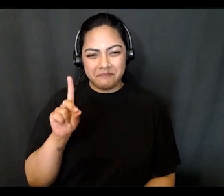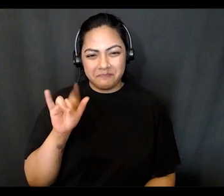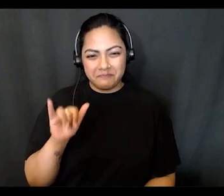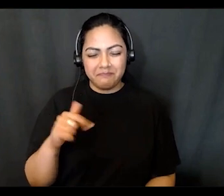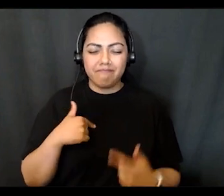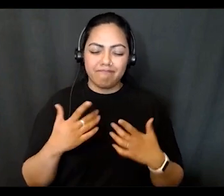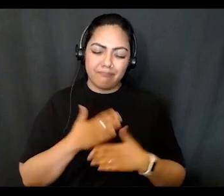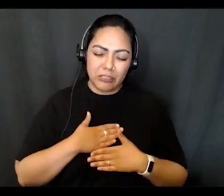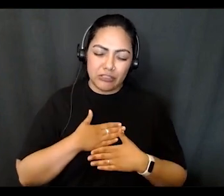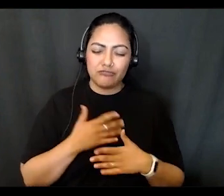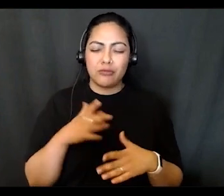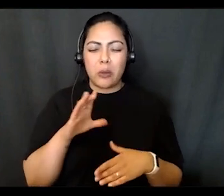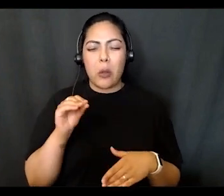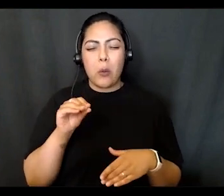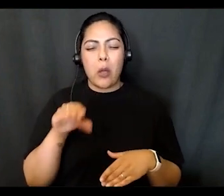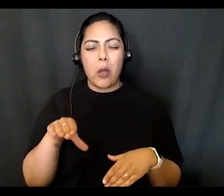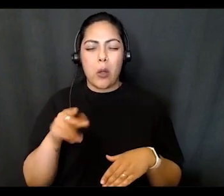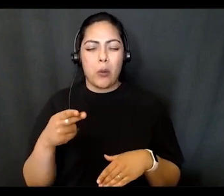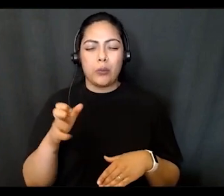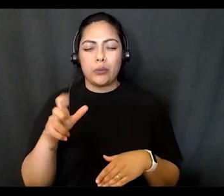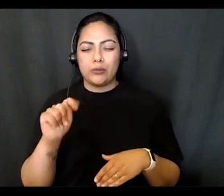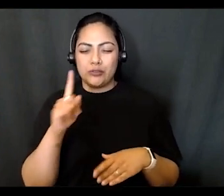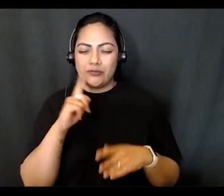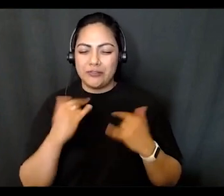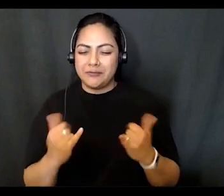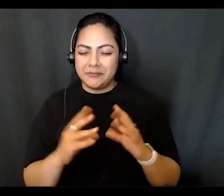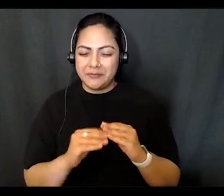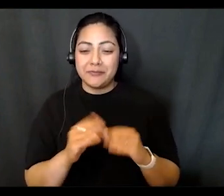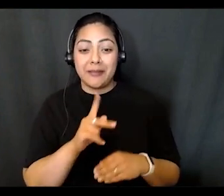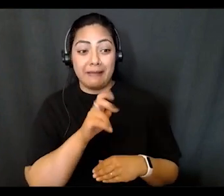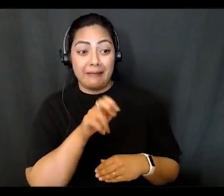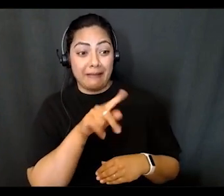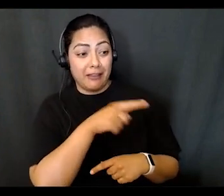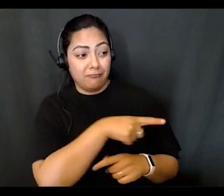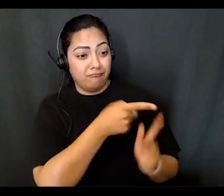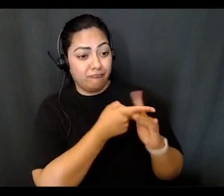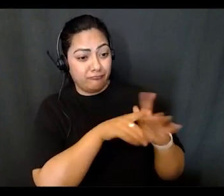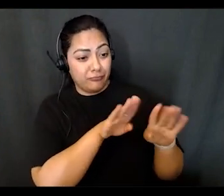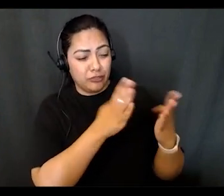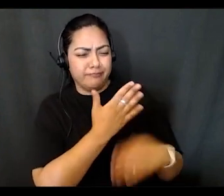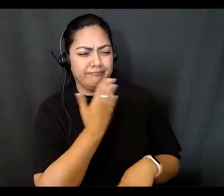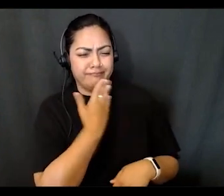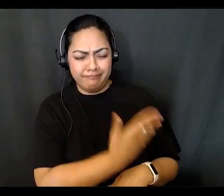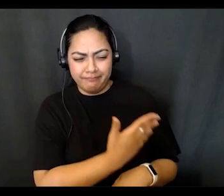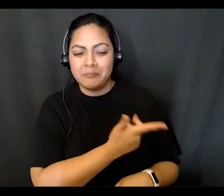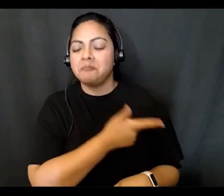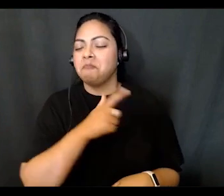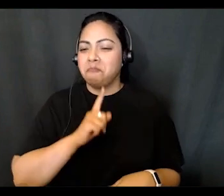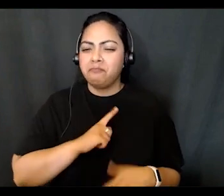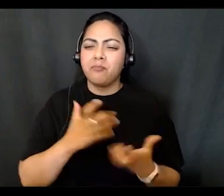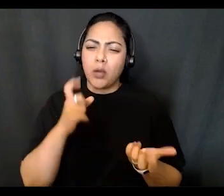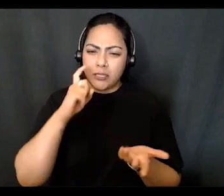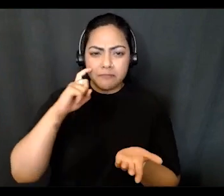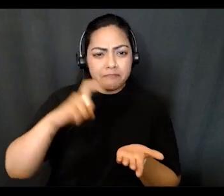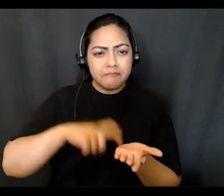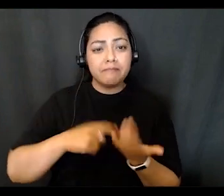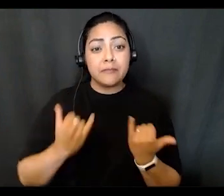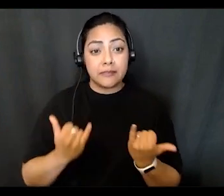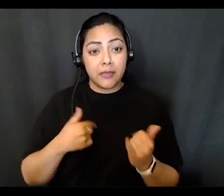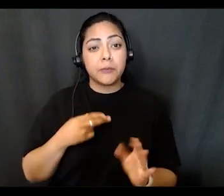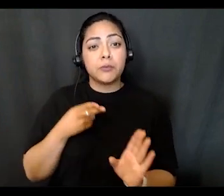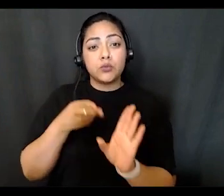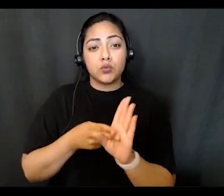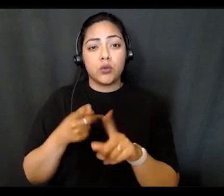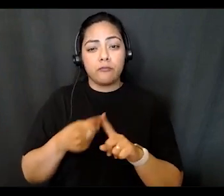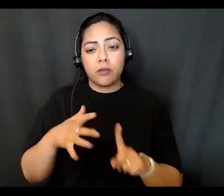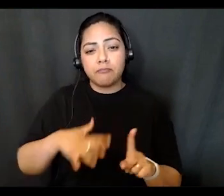And I want to thank Kent again just for starting us off. It's a great way. And I want to acknowledge that today I'm